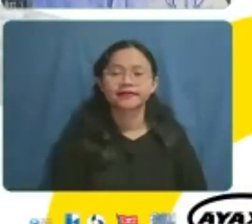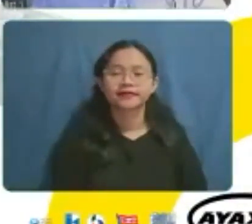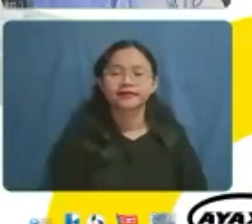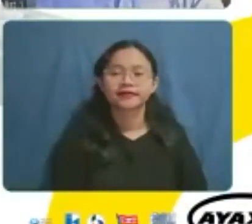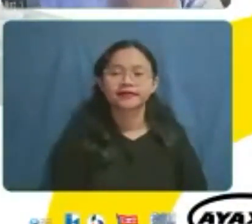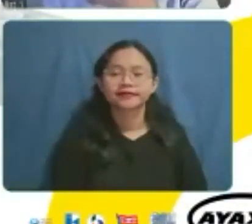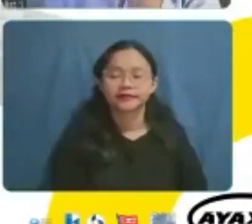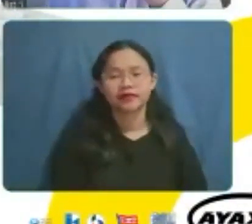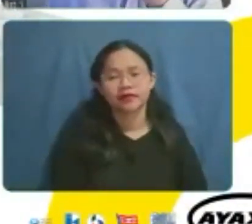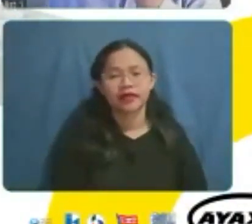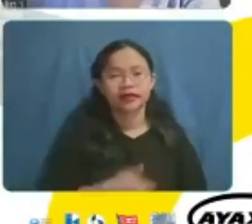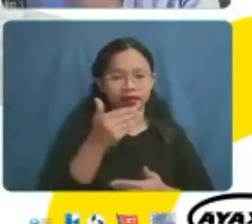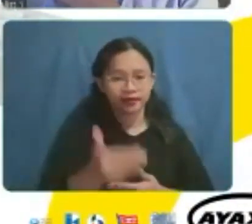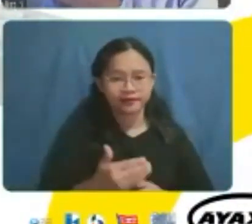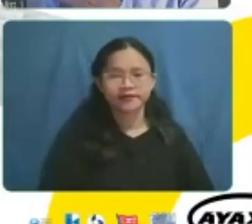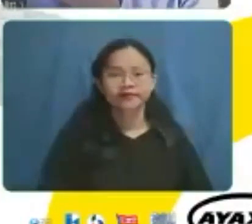Next slide, please.